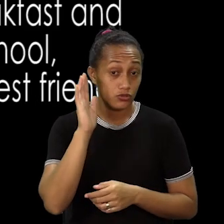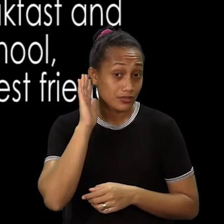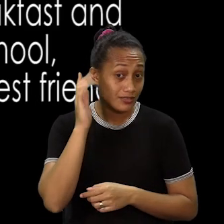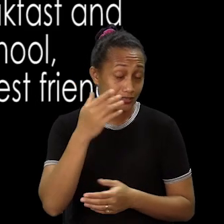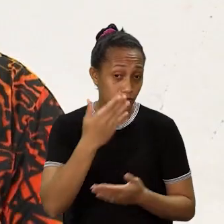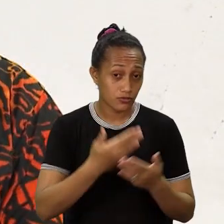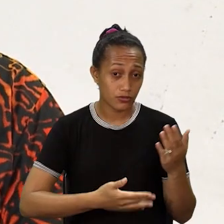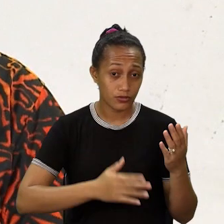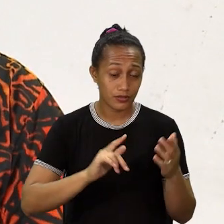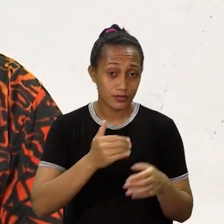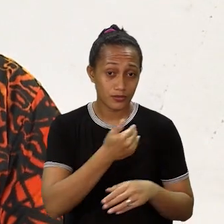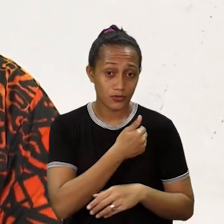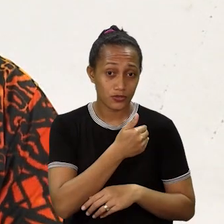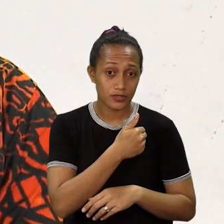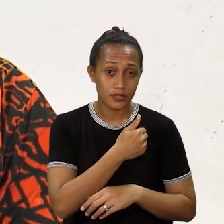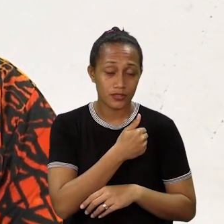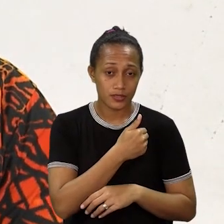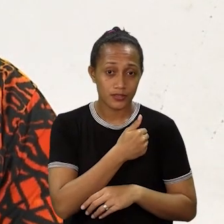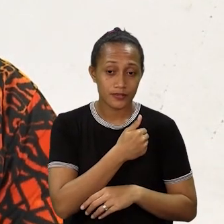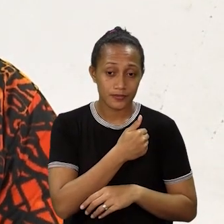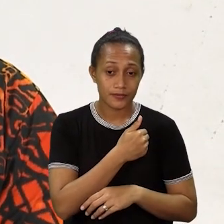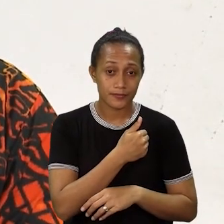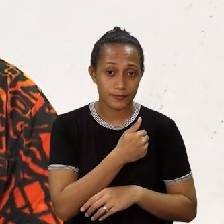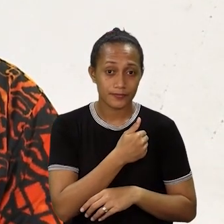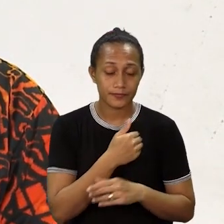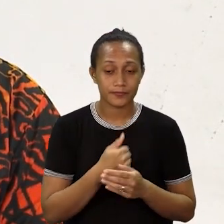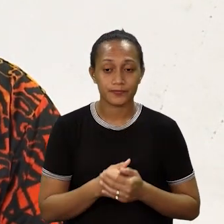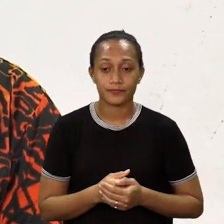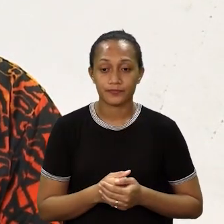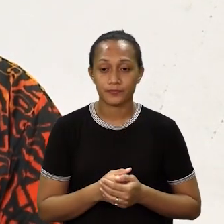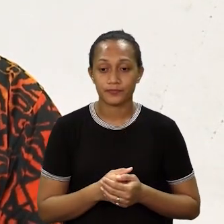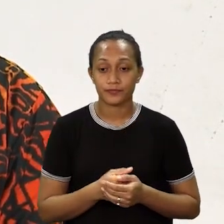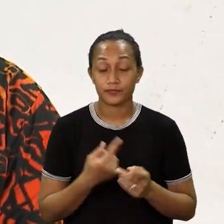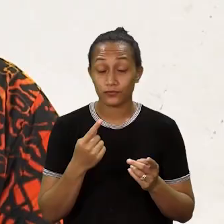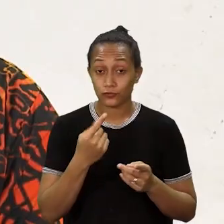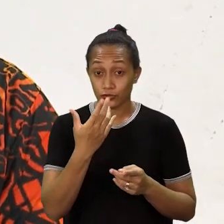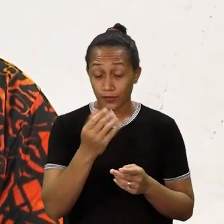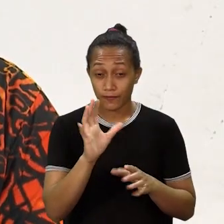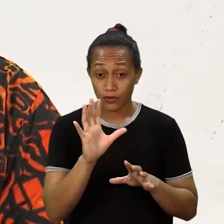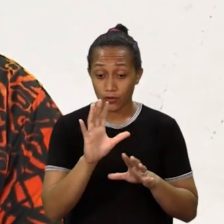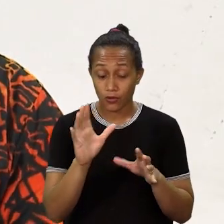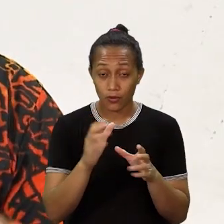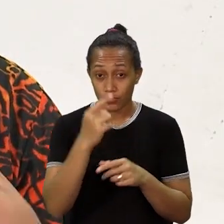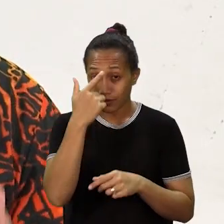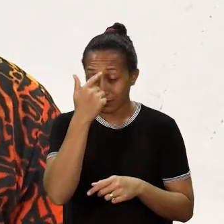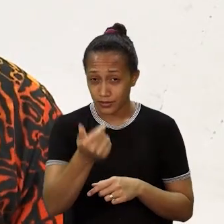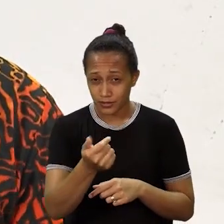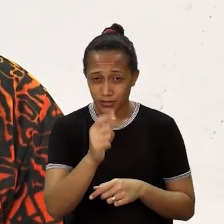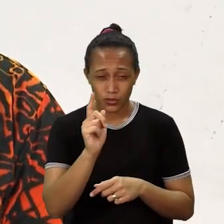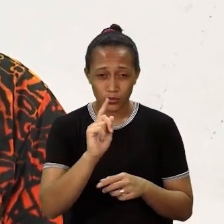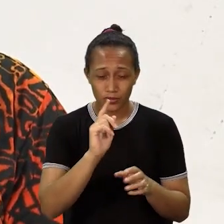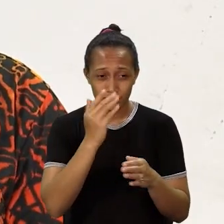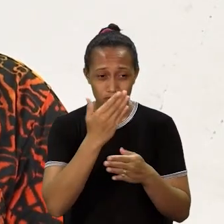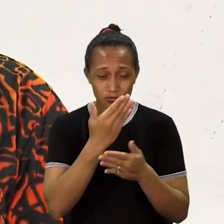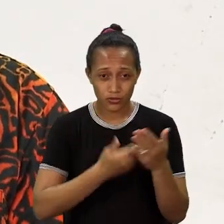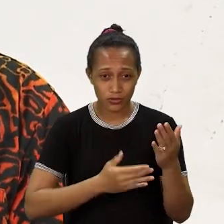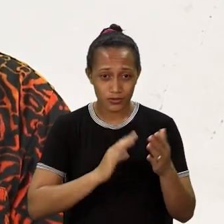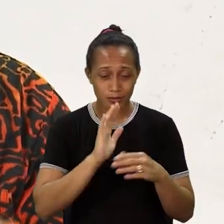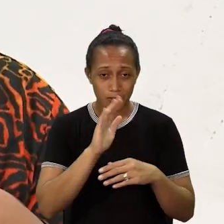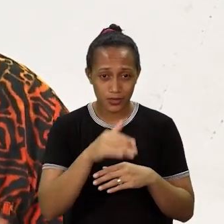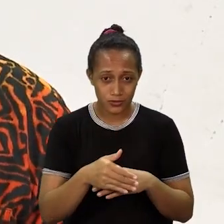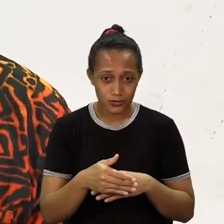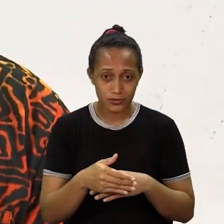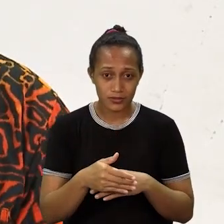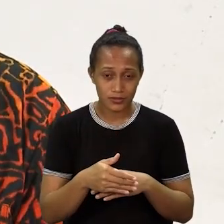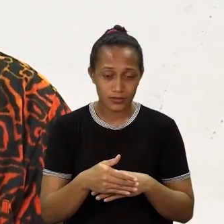school. Did you listen to our story this morning? Huh? Have you got the whole idea of the story and